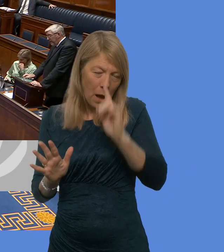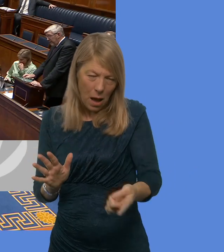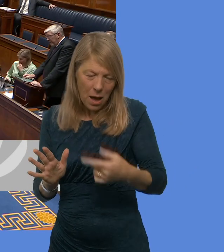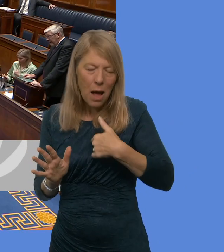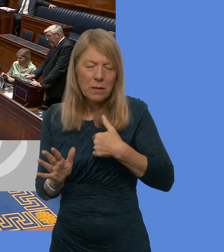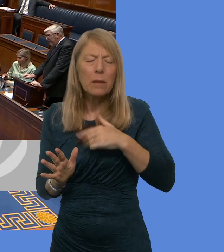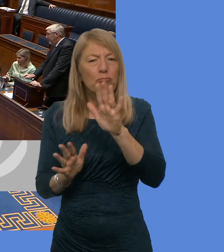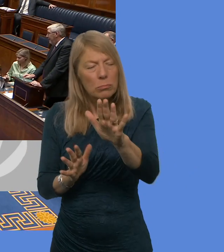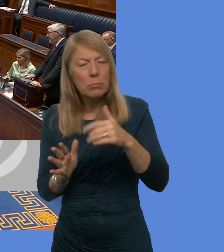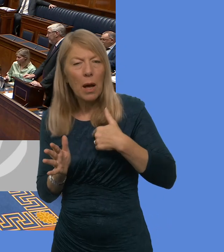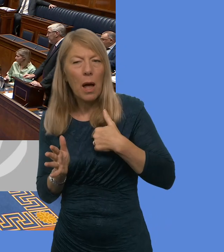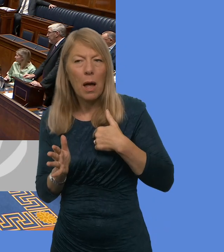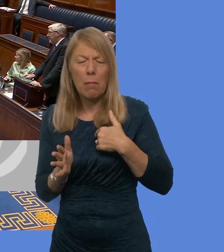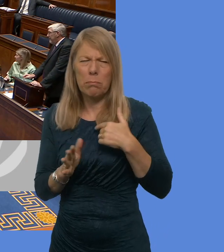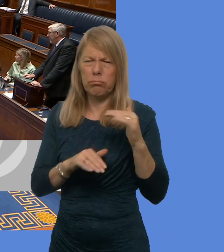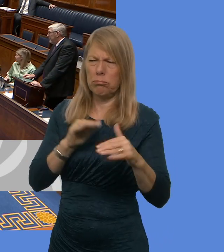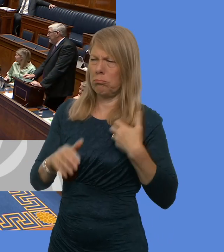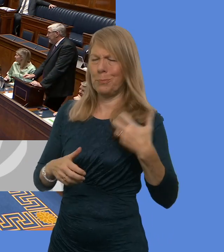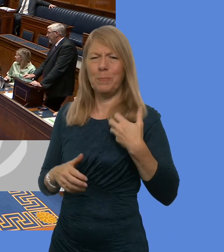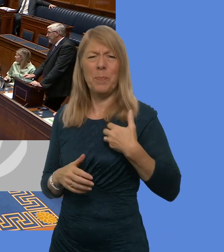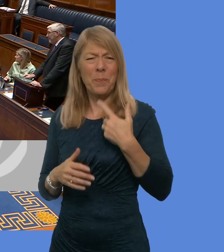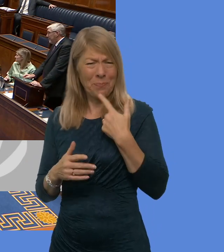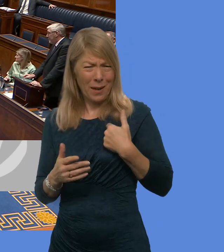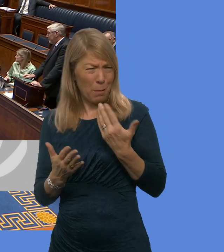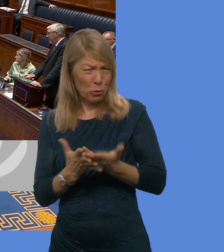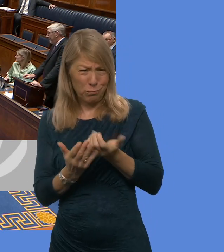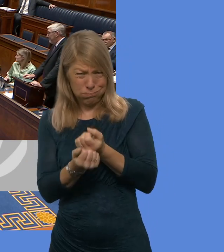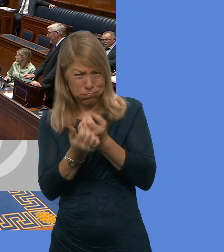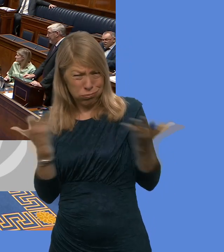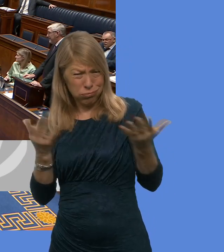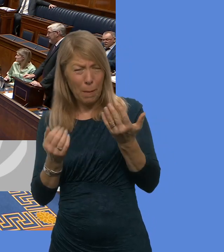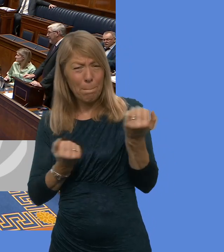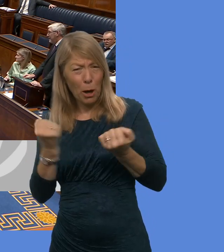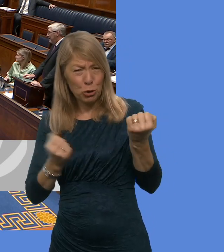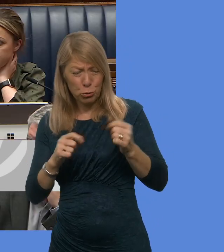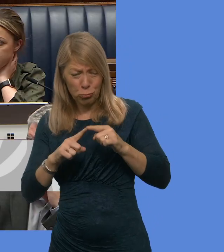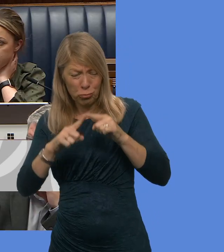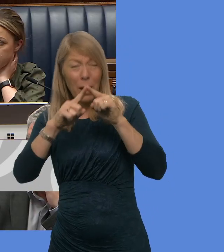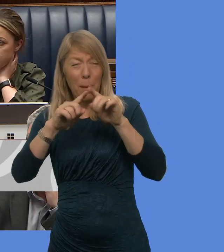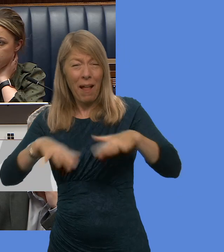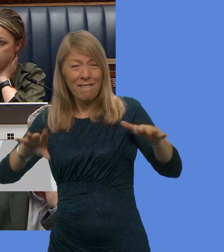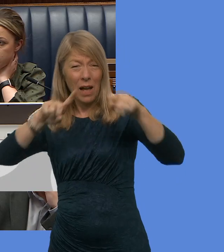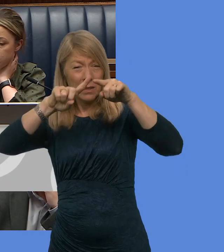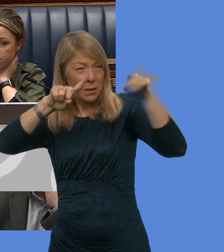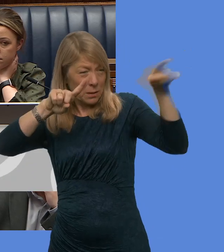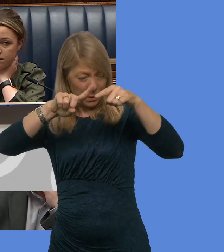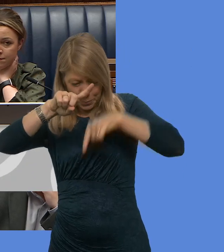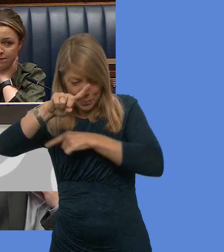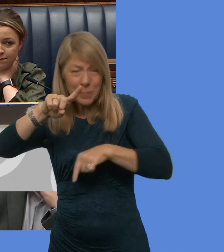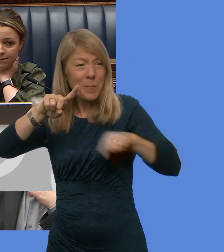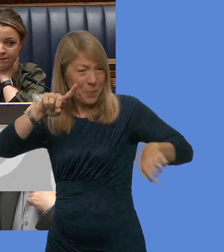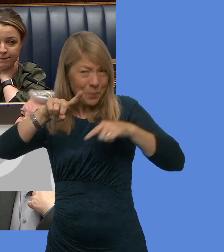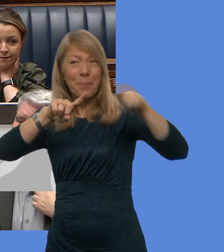I'm more than happy to. Well, I'm sure there's several thousand TransLink bus routes. I can stand here all day and read out the responses to them, but I'm not